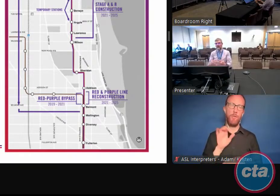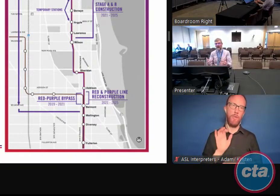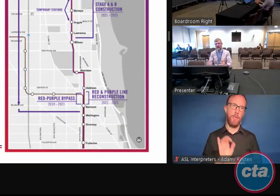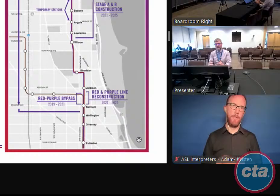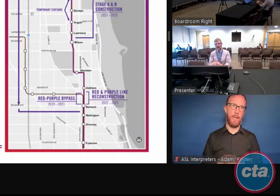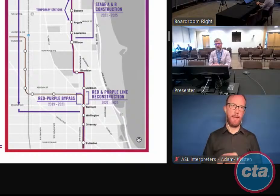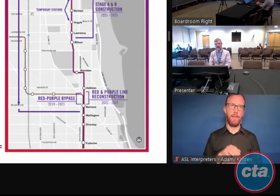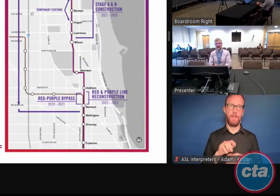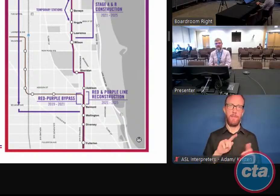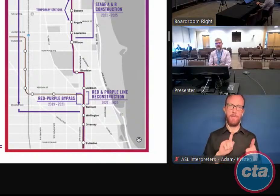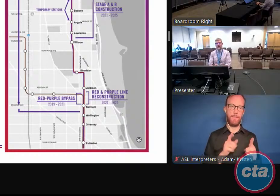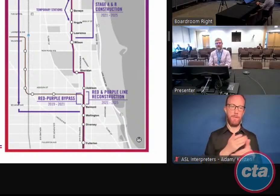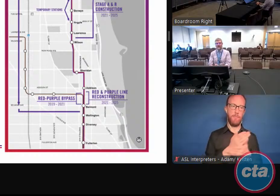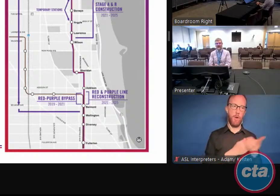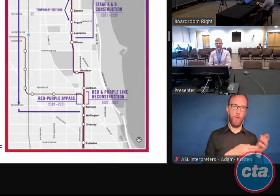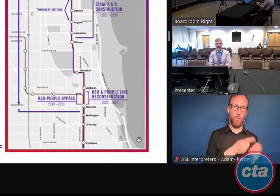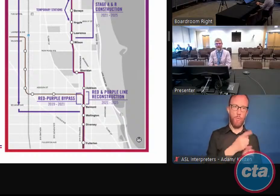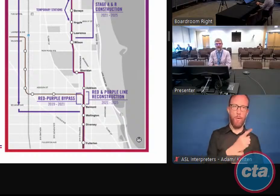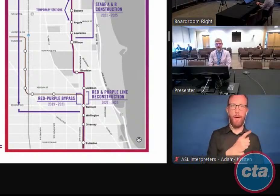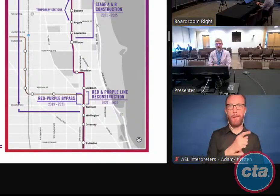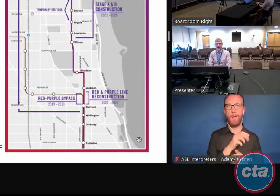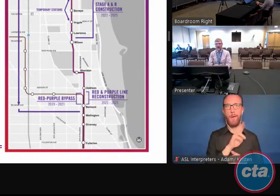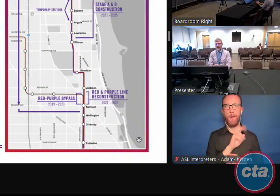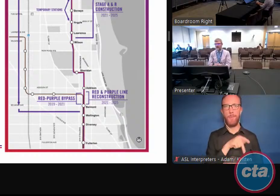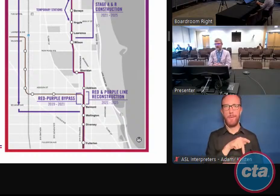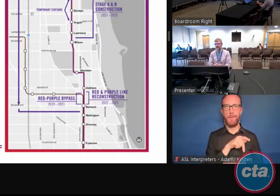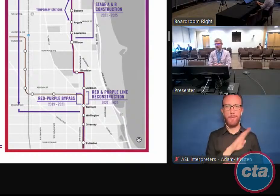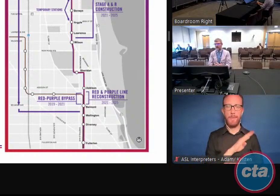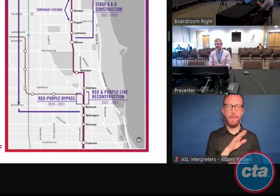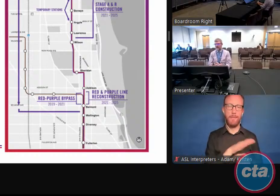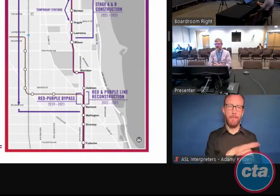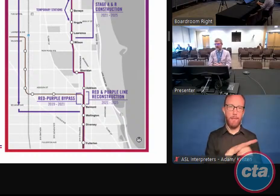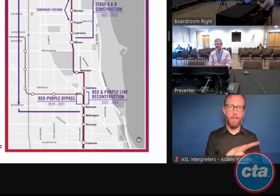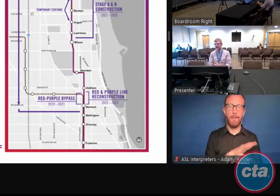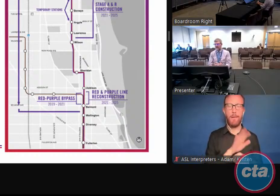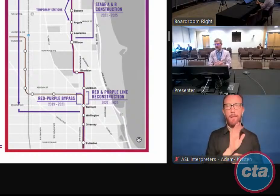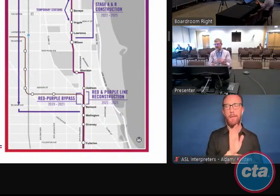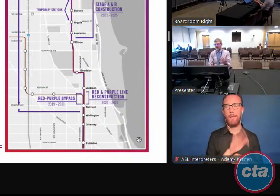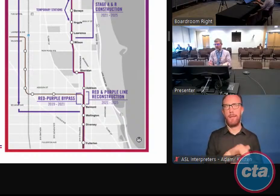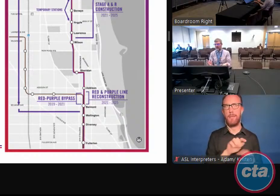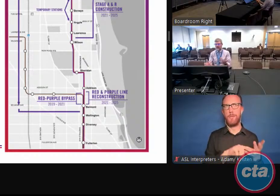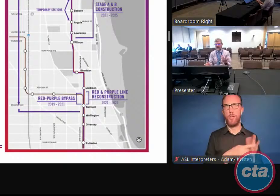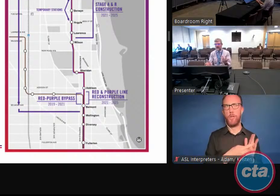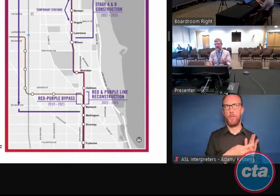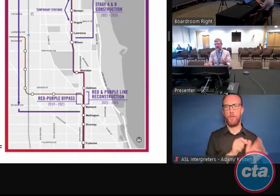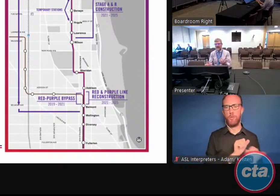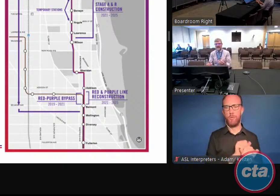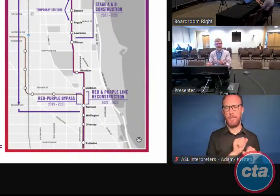1 or milestone 1, kind of the RPB area. That went into service in, it was